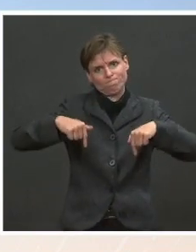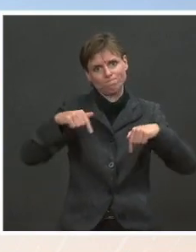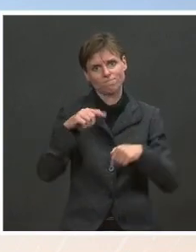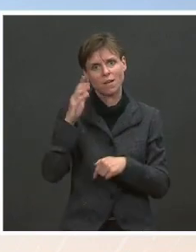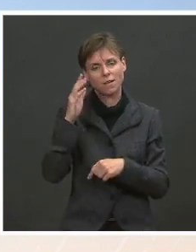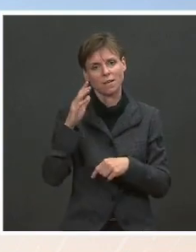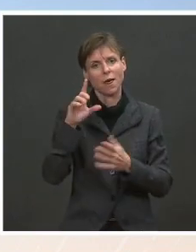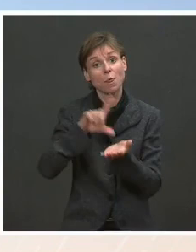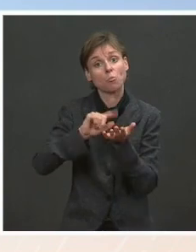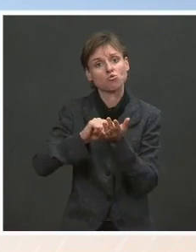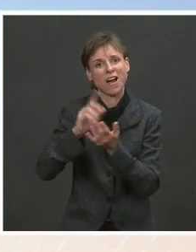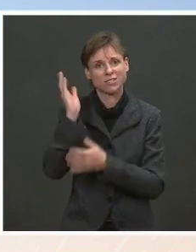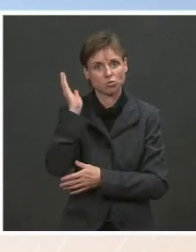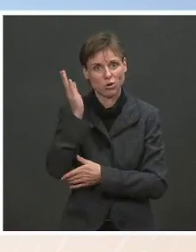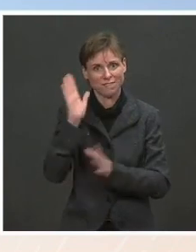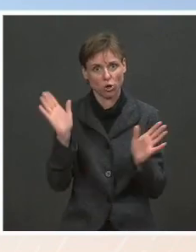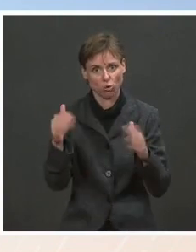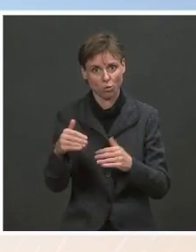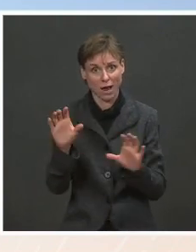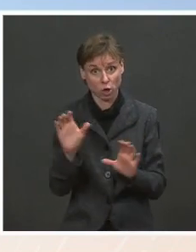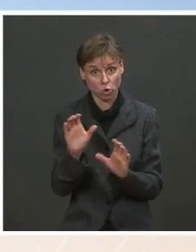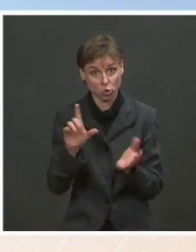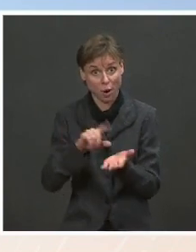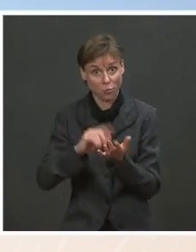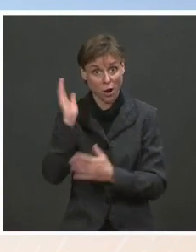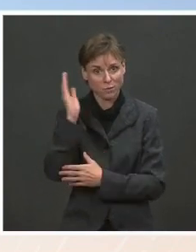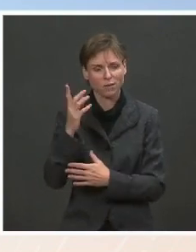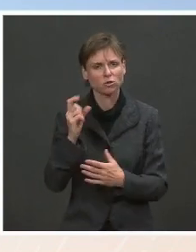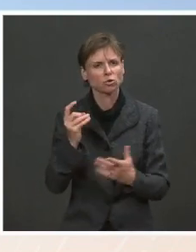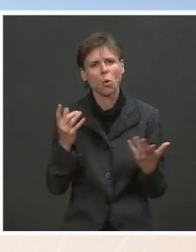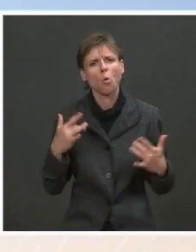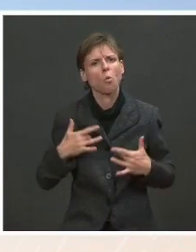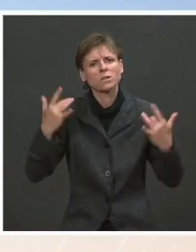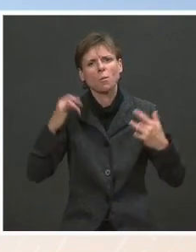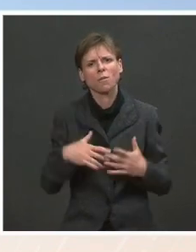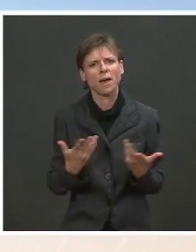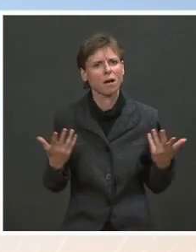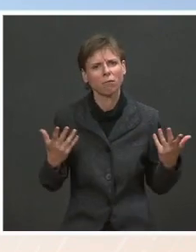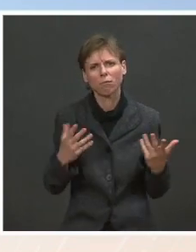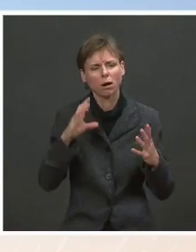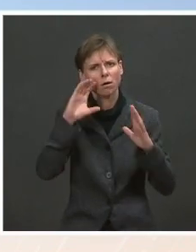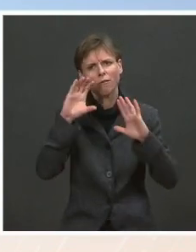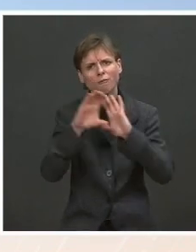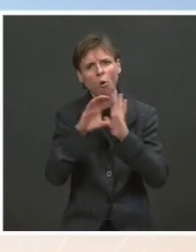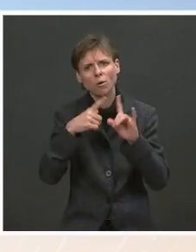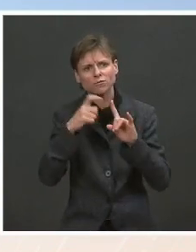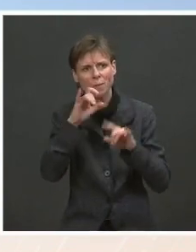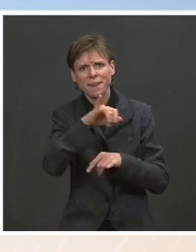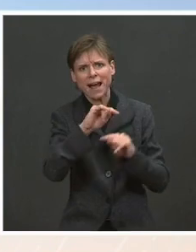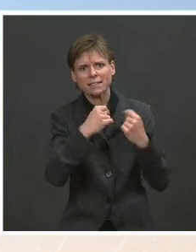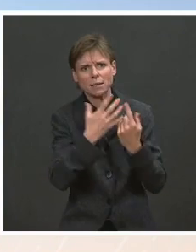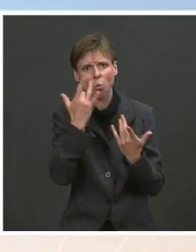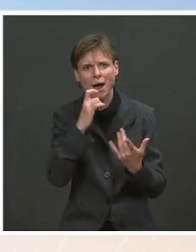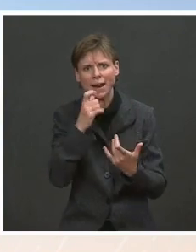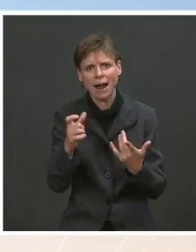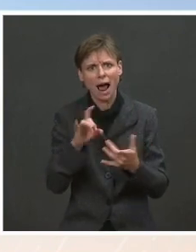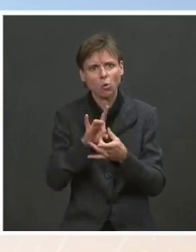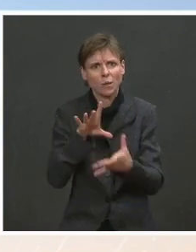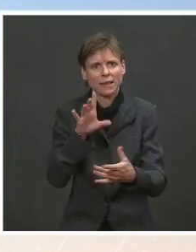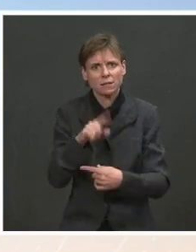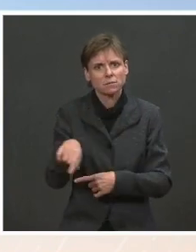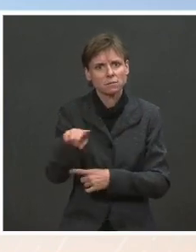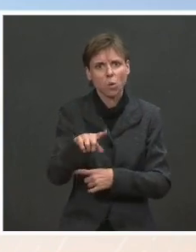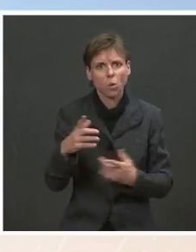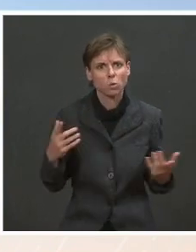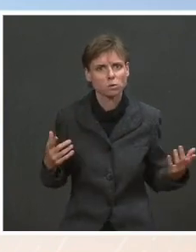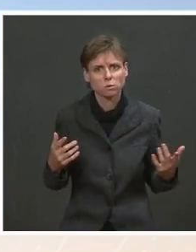are photos from that team, why not release those, since with the previous lines of questioning,